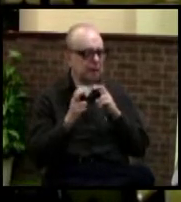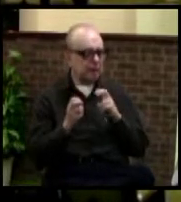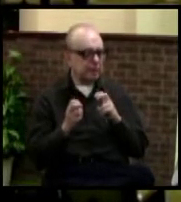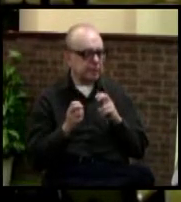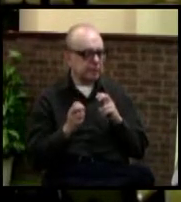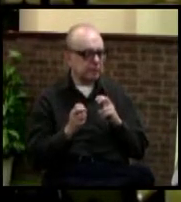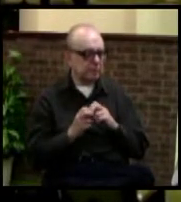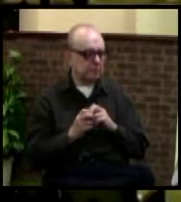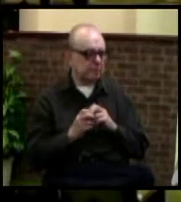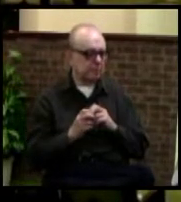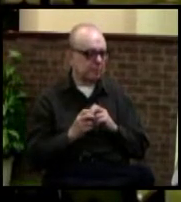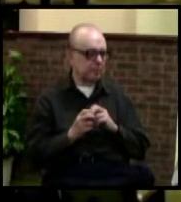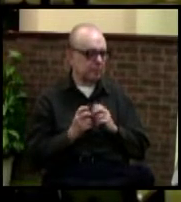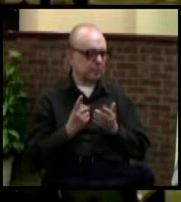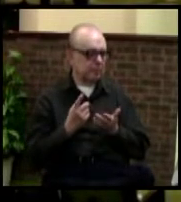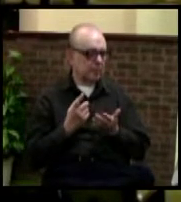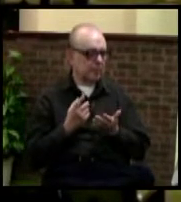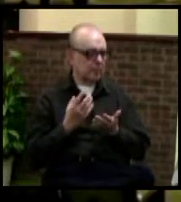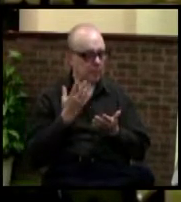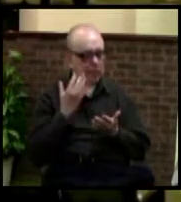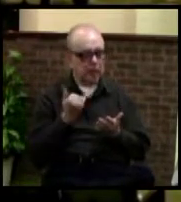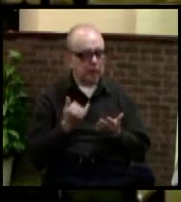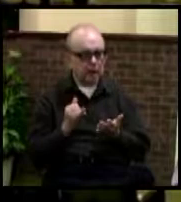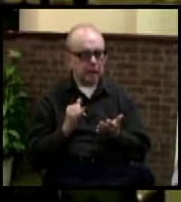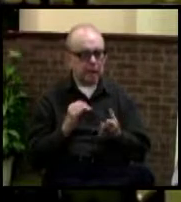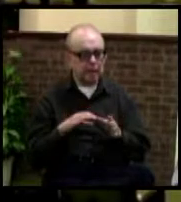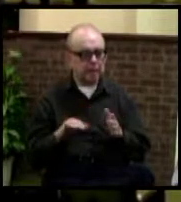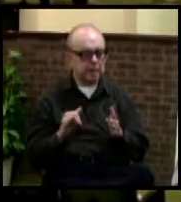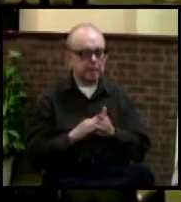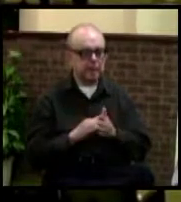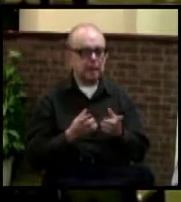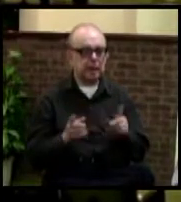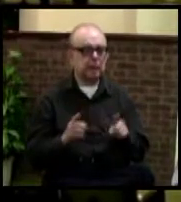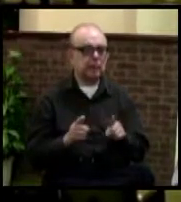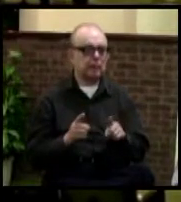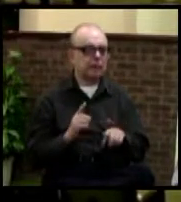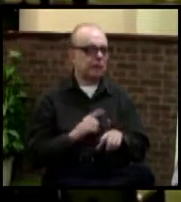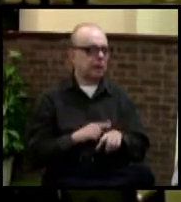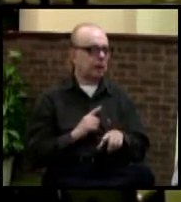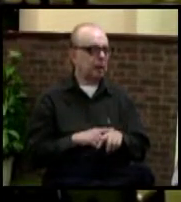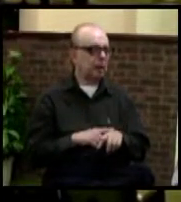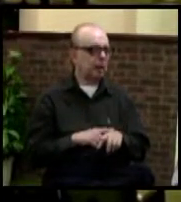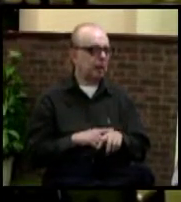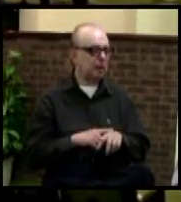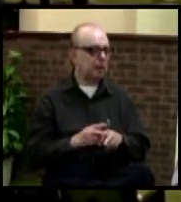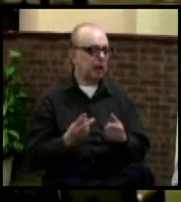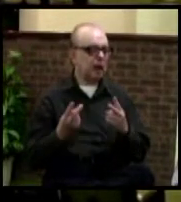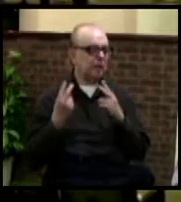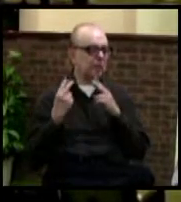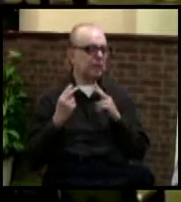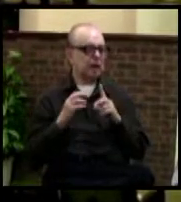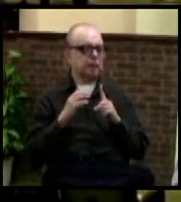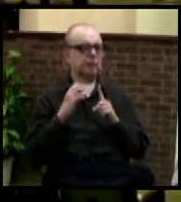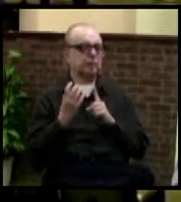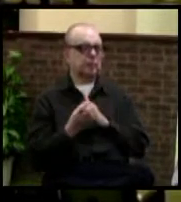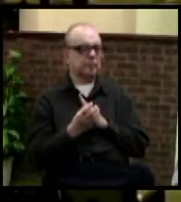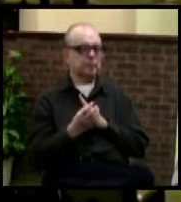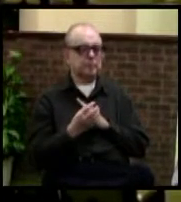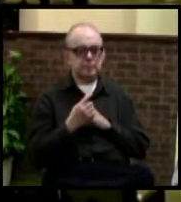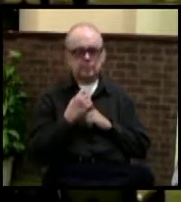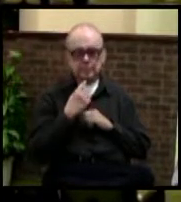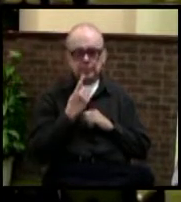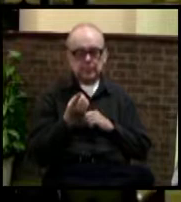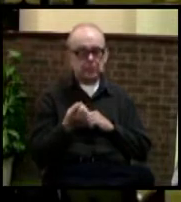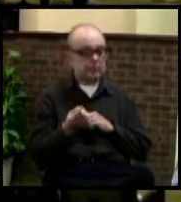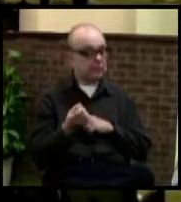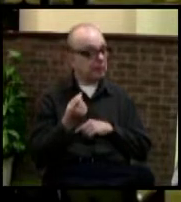reevaluating. How did this happen? And there are times that I look back on those circumstances and I